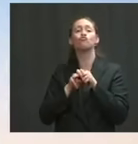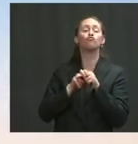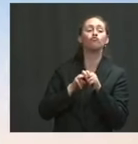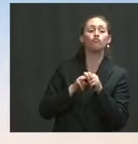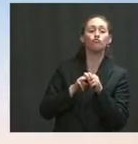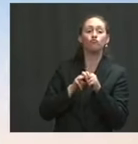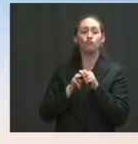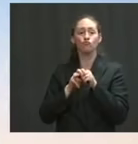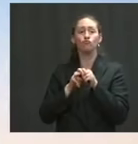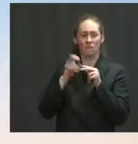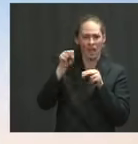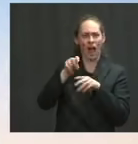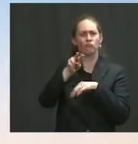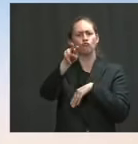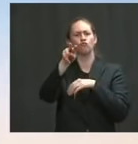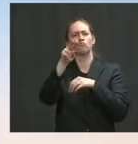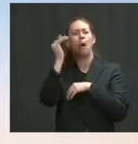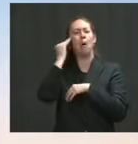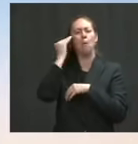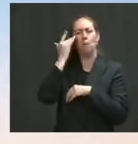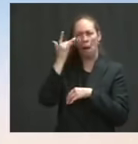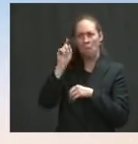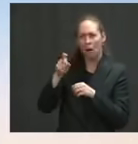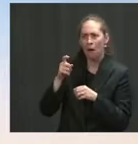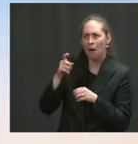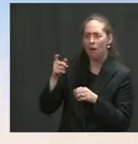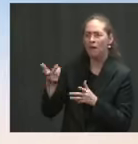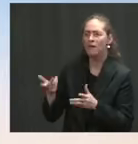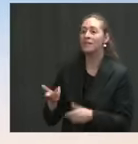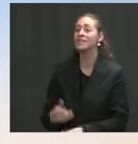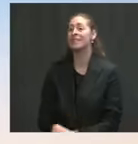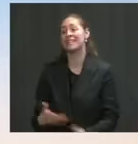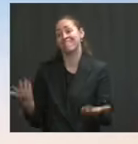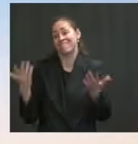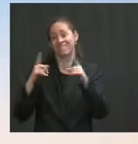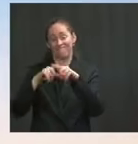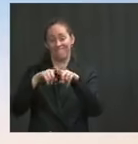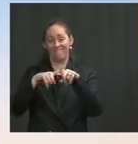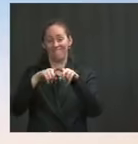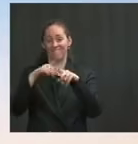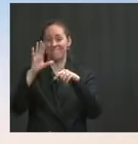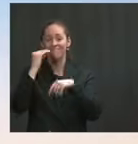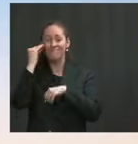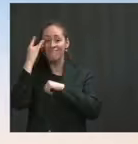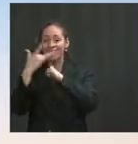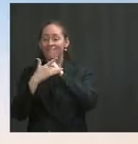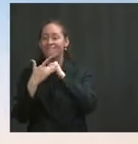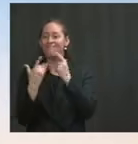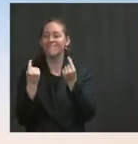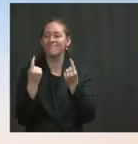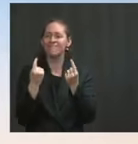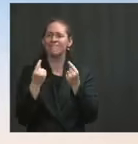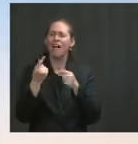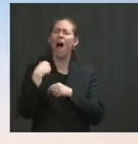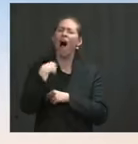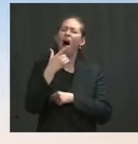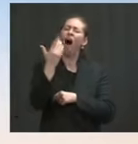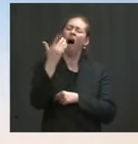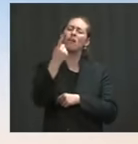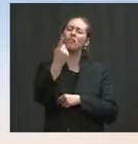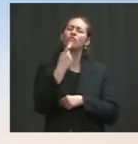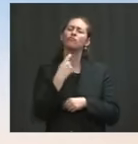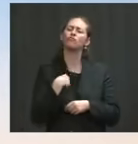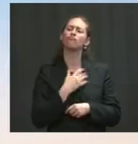technology in your house, I suppose. But I think what's important for people to know, and I appreciate you asking the question, is that the federal government does not have a database of